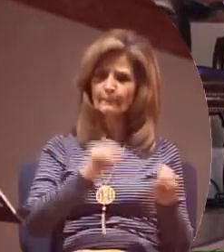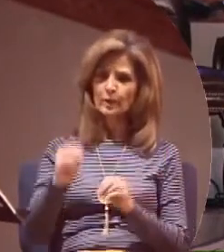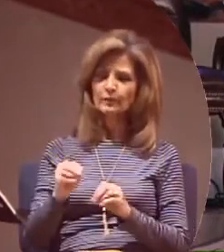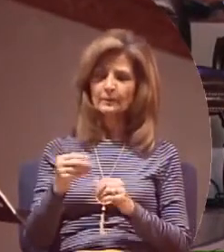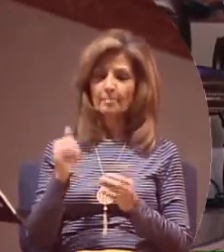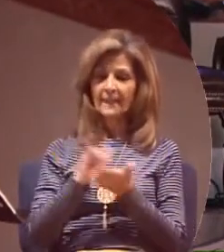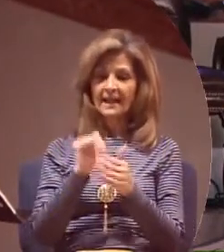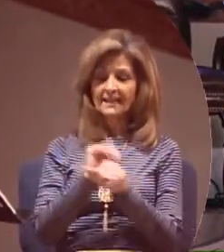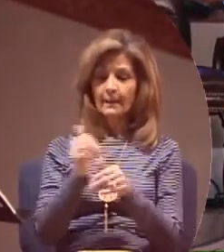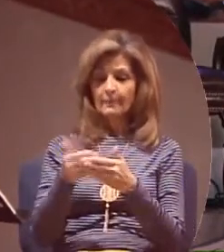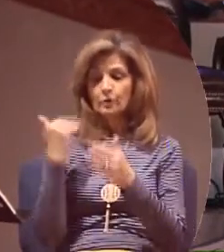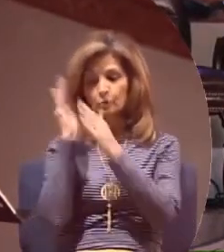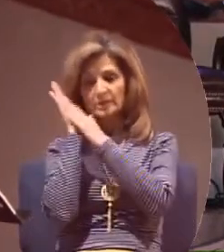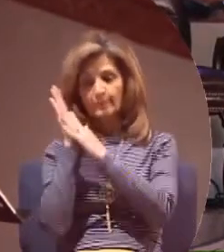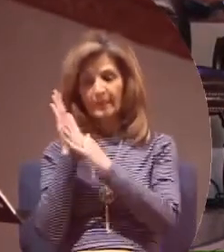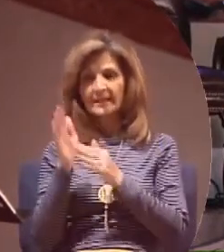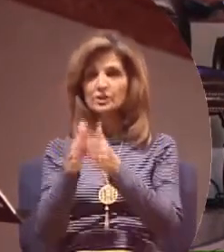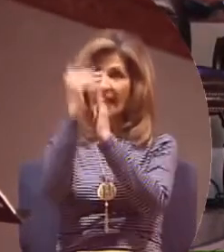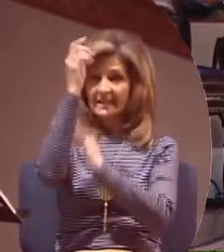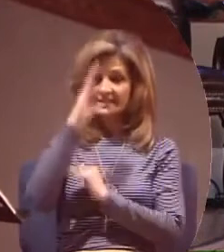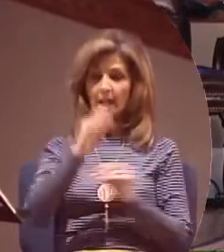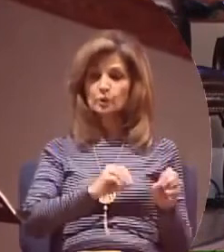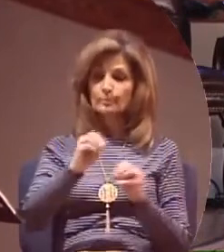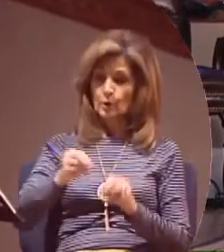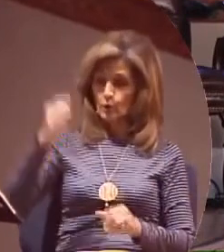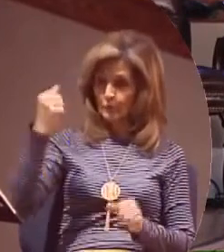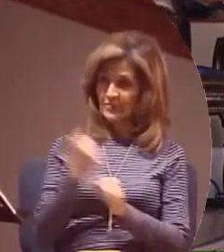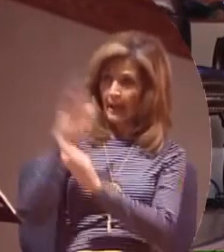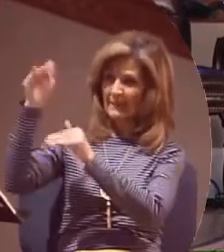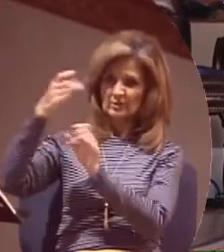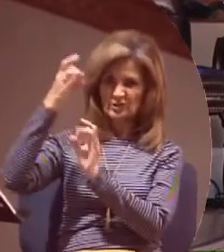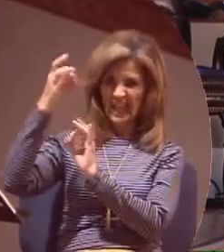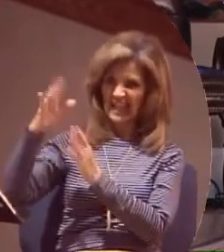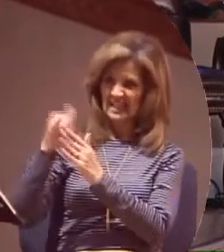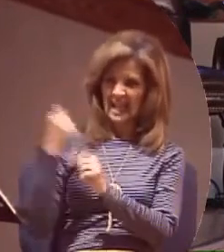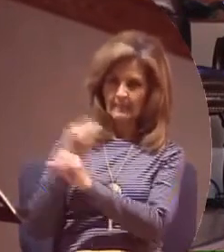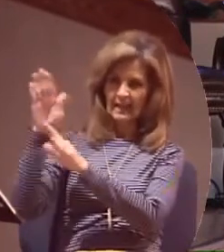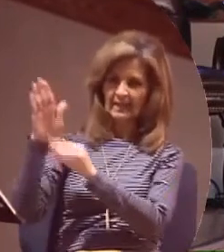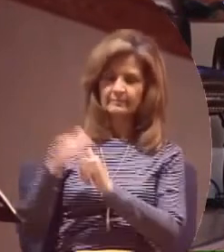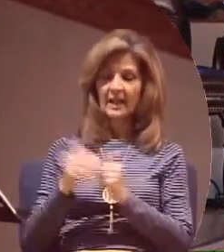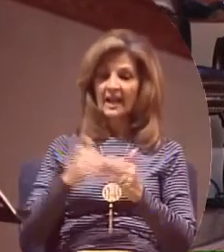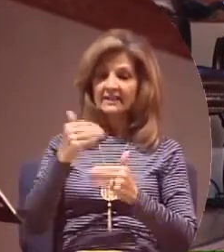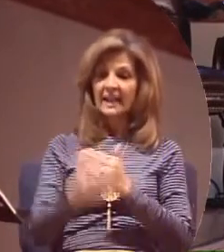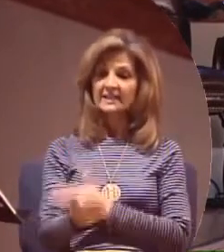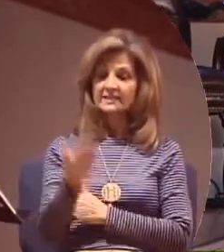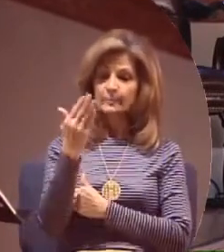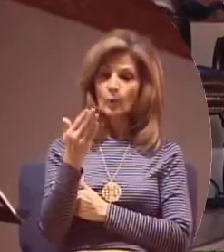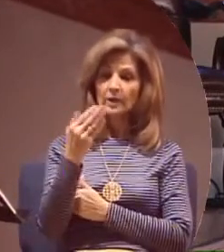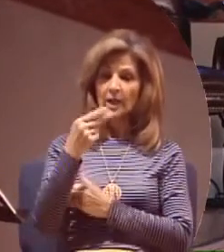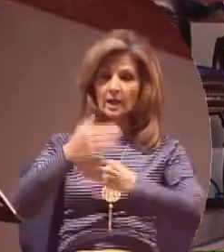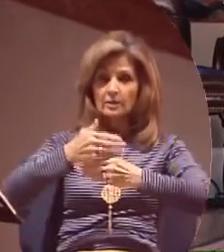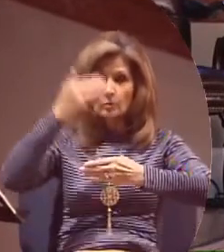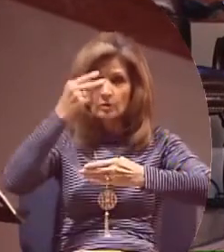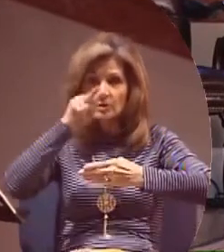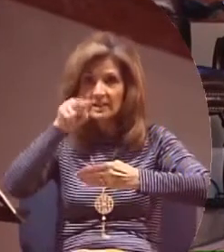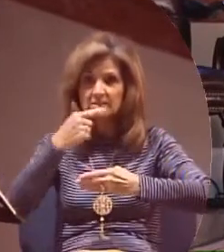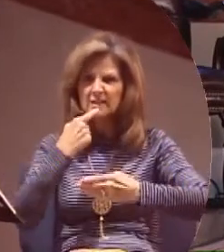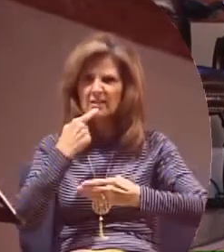and she asked God to move that mountain. She got right up the next morning, looked out the window, the mountain was still there, and she